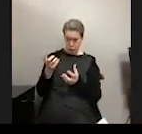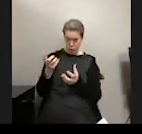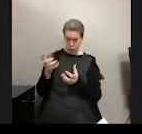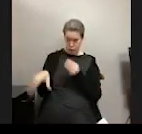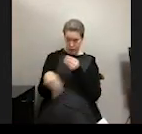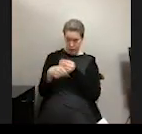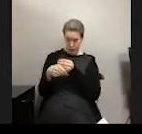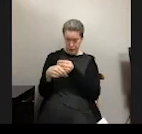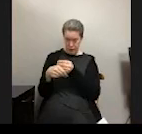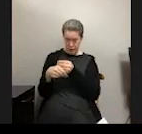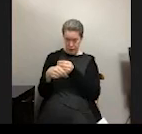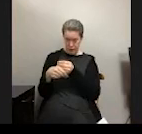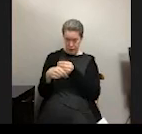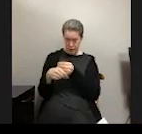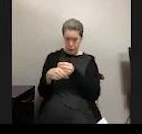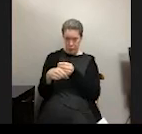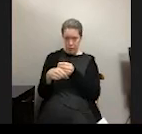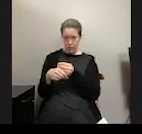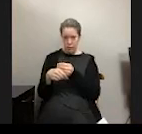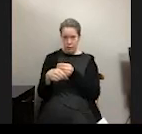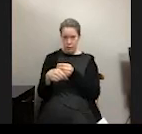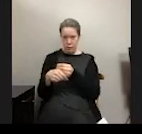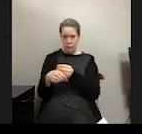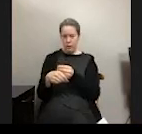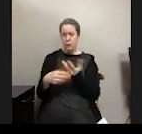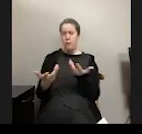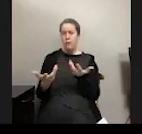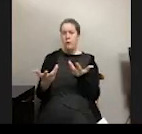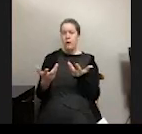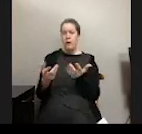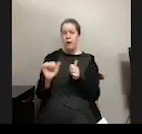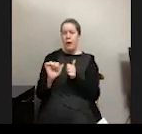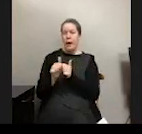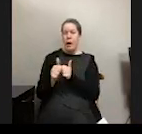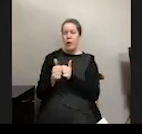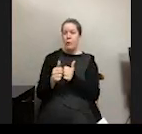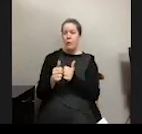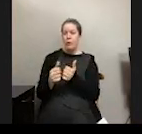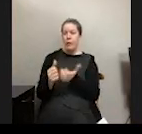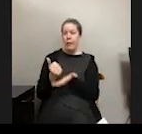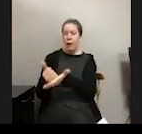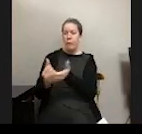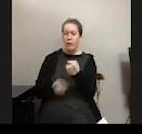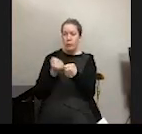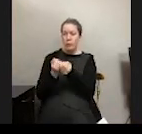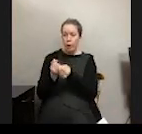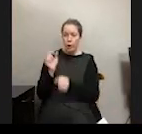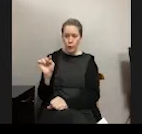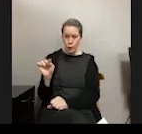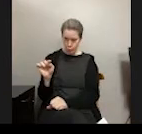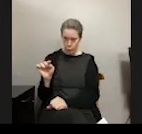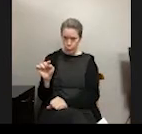would, on how, again, it's helped you, support you in your process of making as an artist,